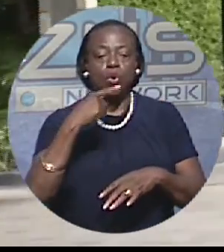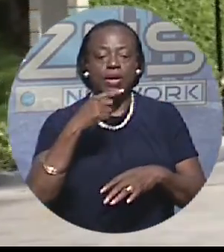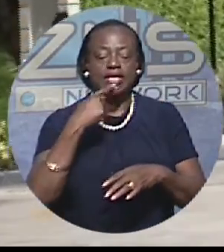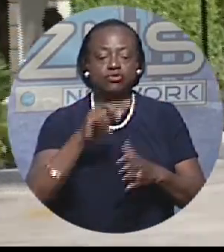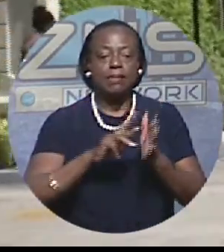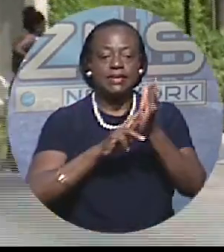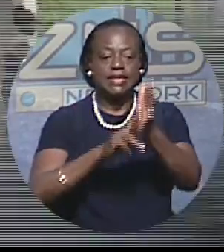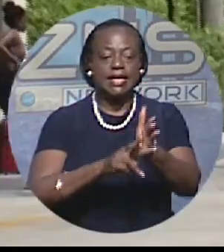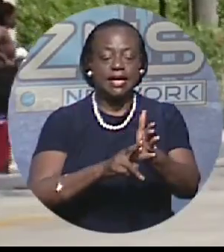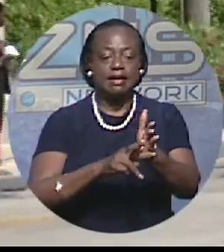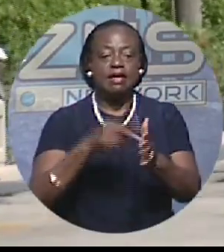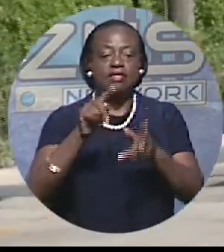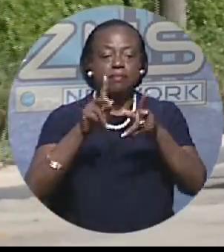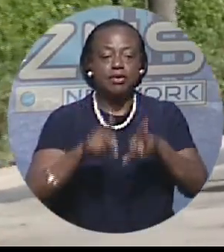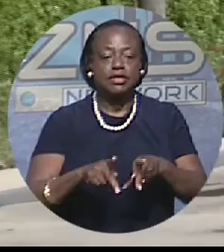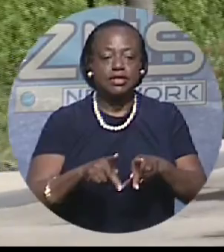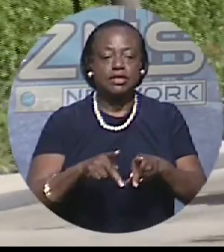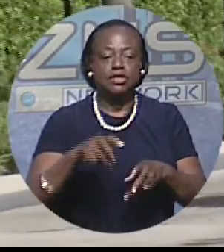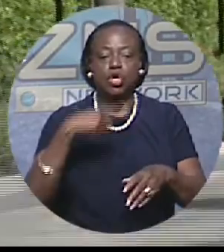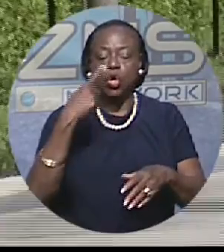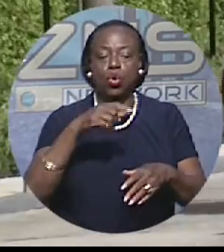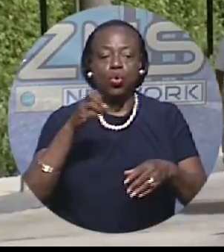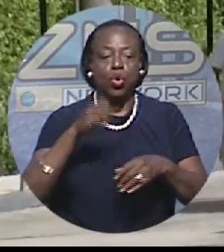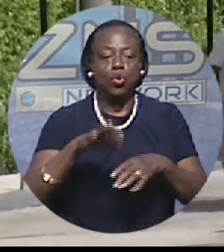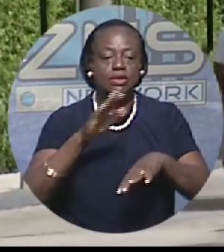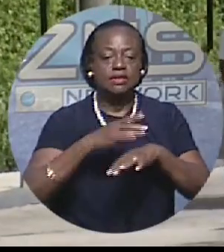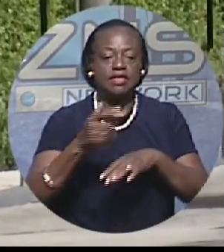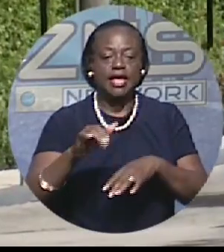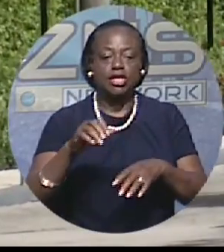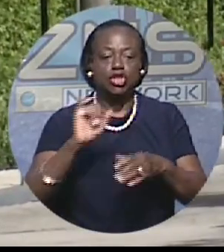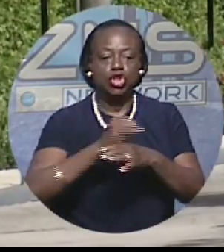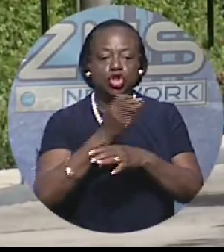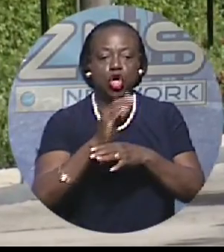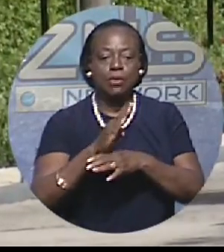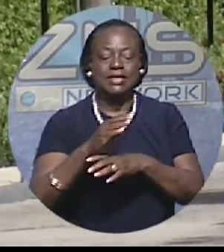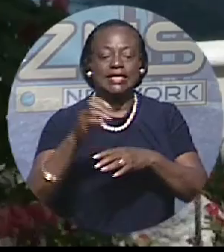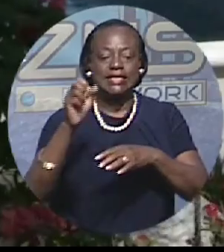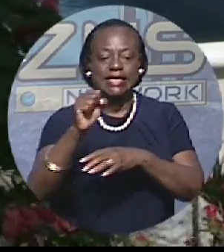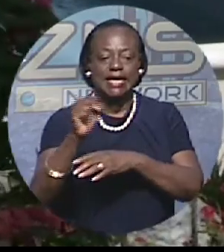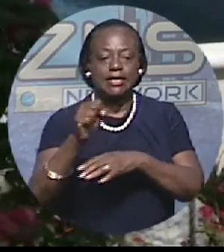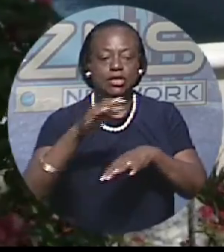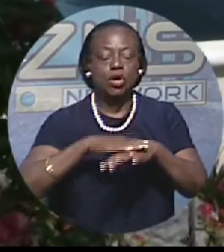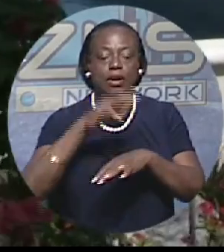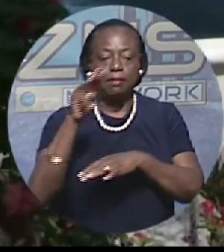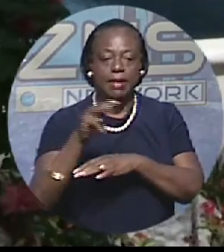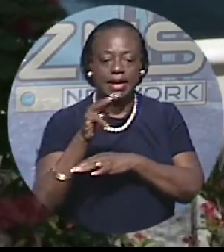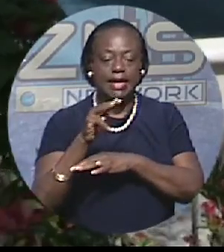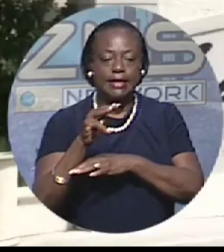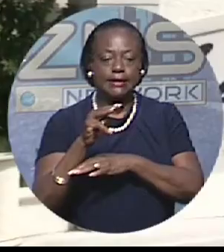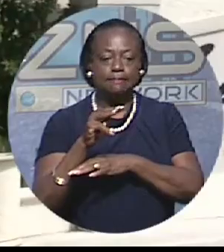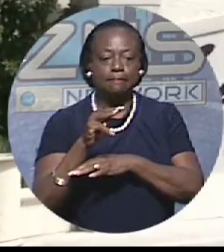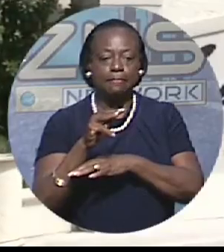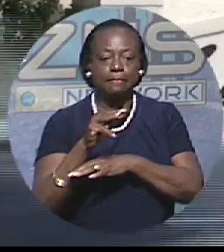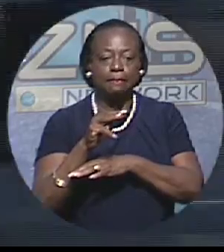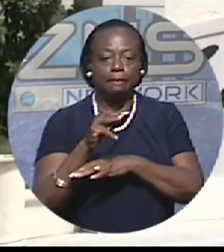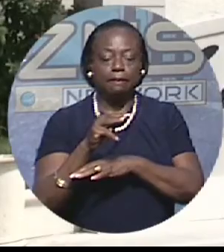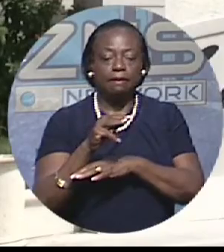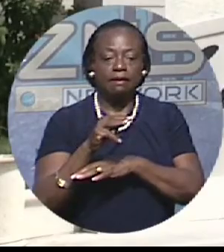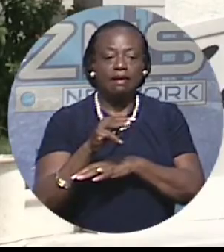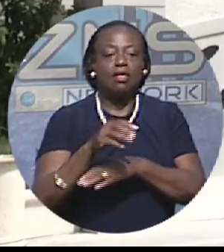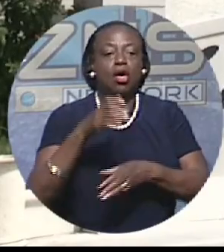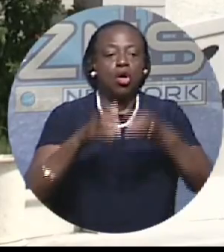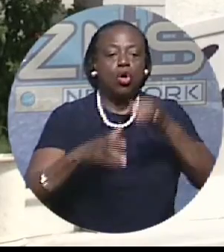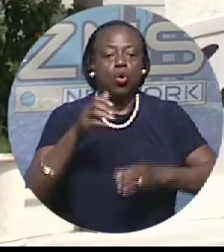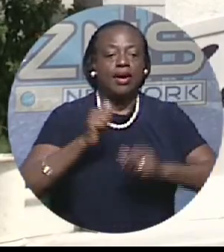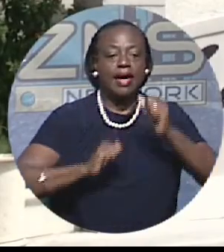on Monday, vows to seek redress on what he terms their unfair termination. Monday's terminations follows last week's court action when